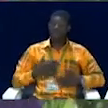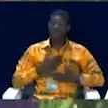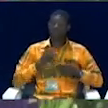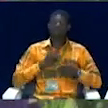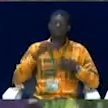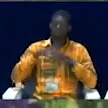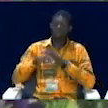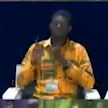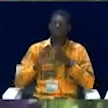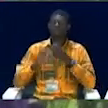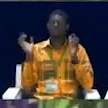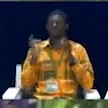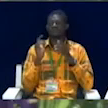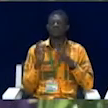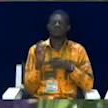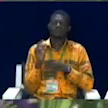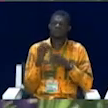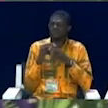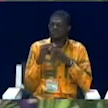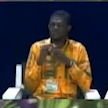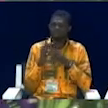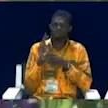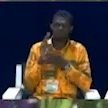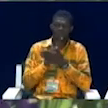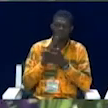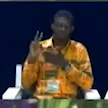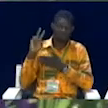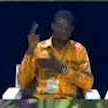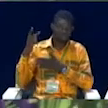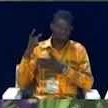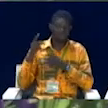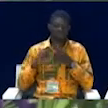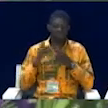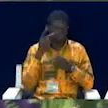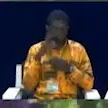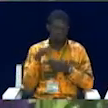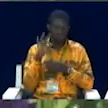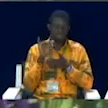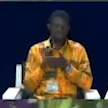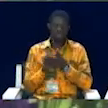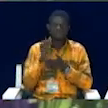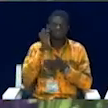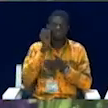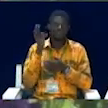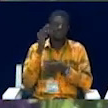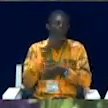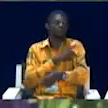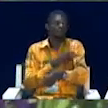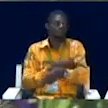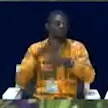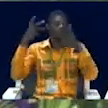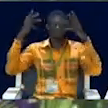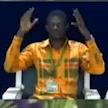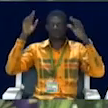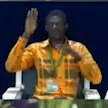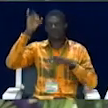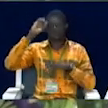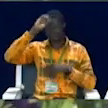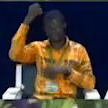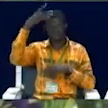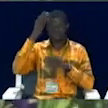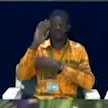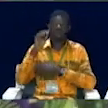to the celebration. Shortly, 2 weeks after that, only for us to discover that she was pregnant. And by the grace of